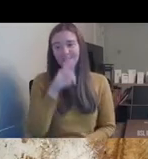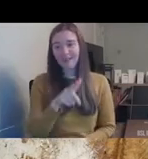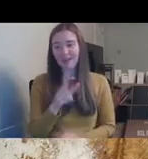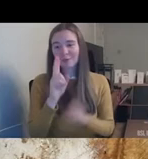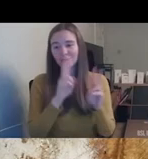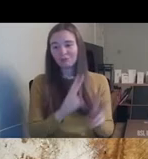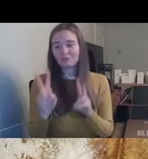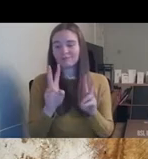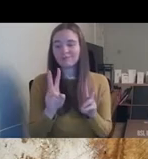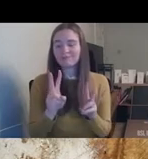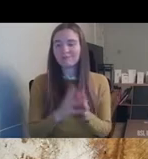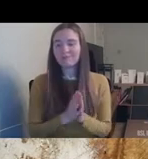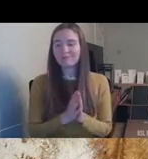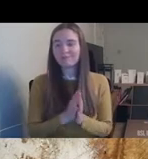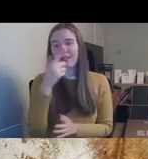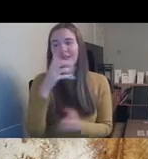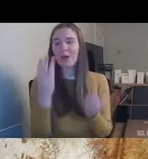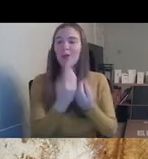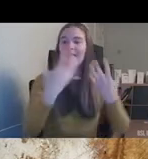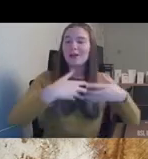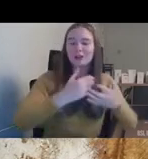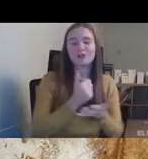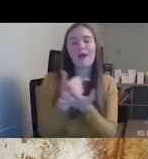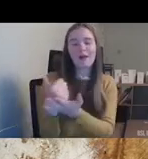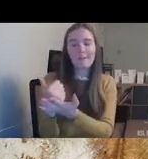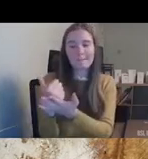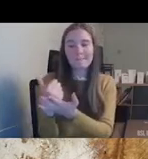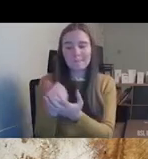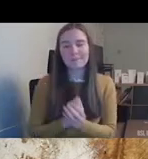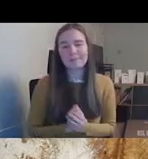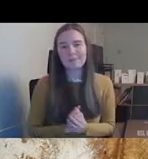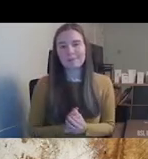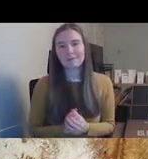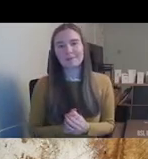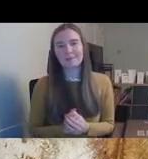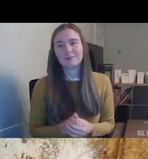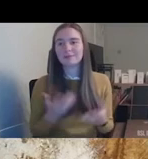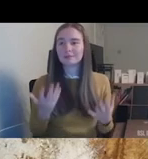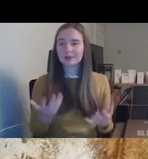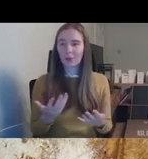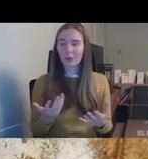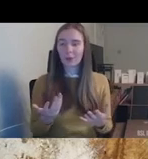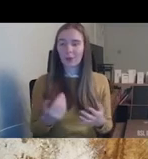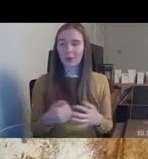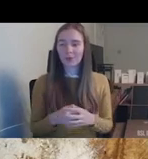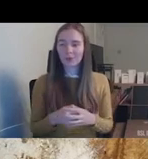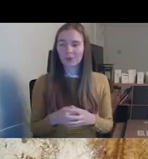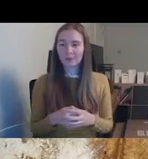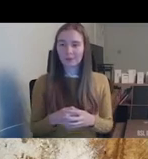the engineers help him out there. So as part of the